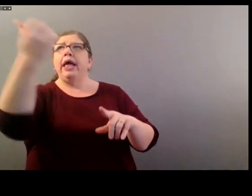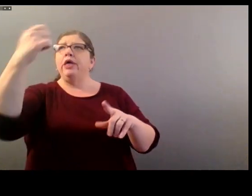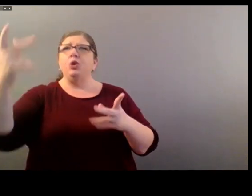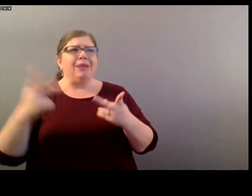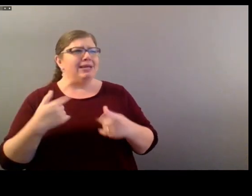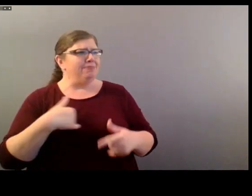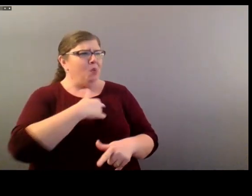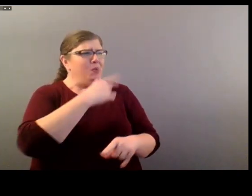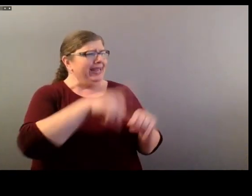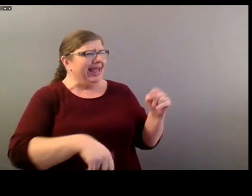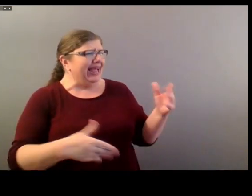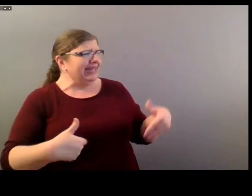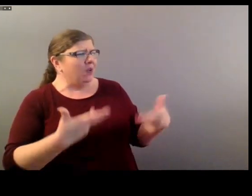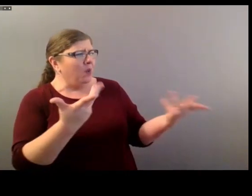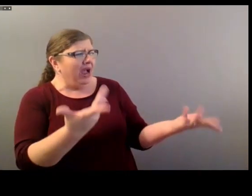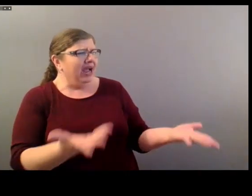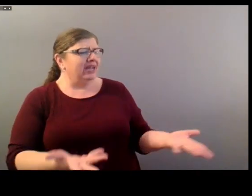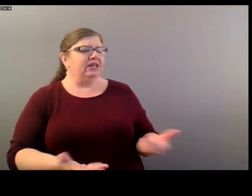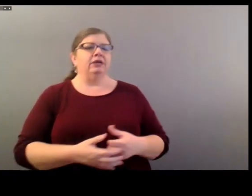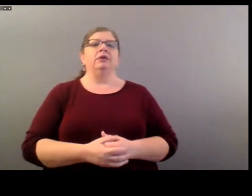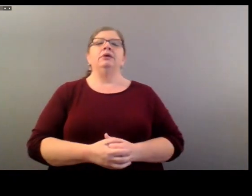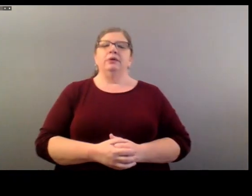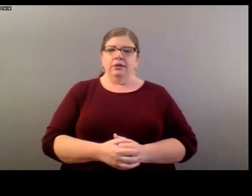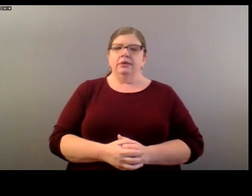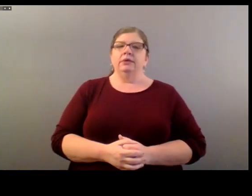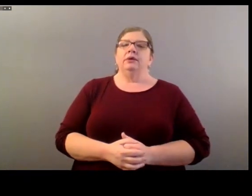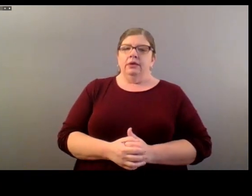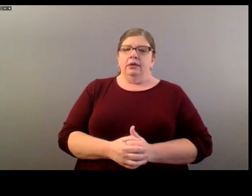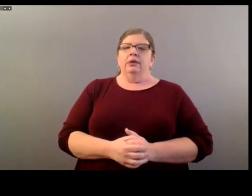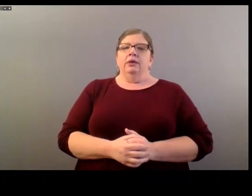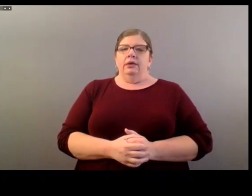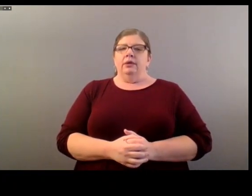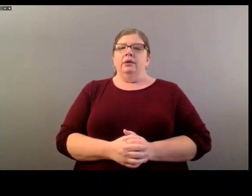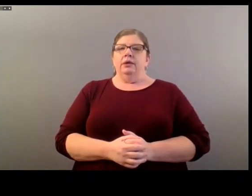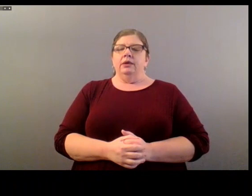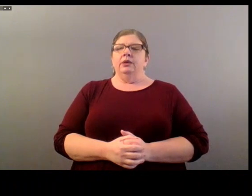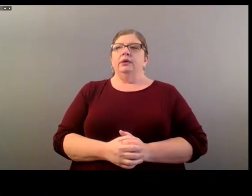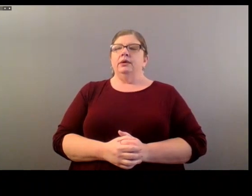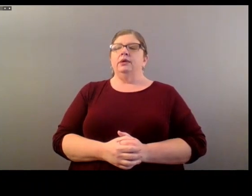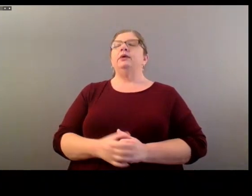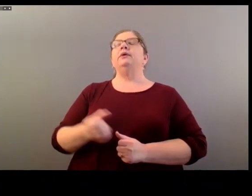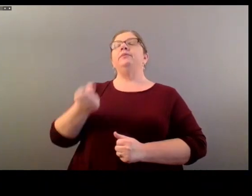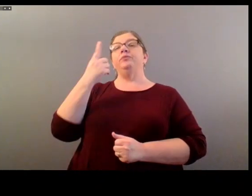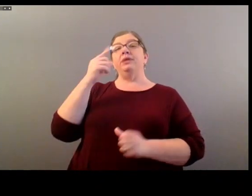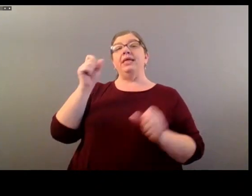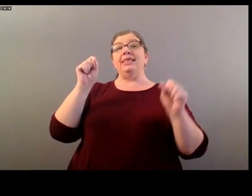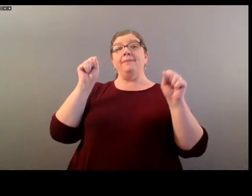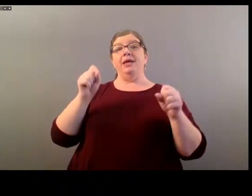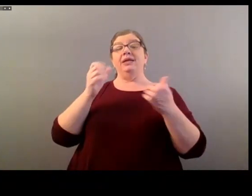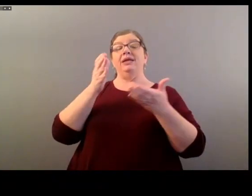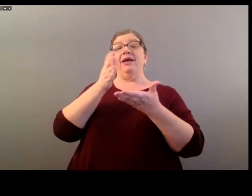can't. Sure. So the ability of some